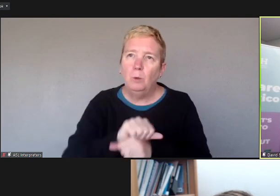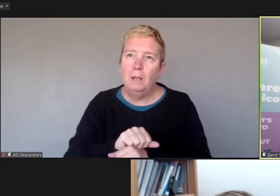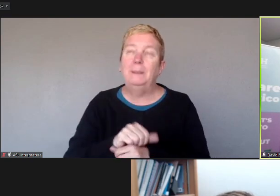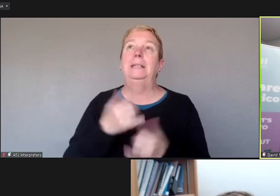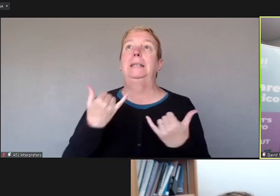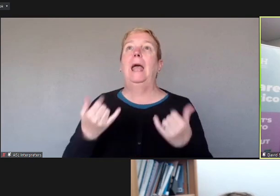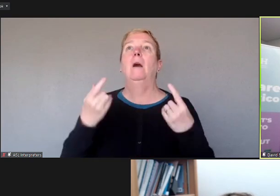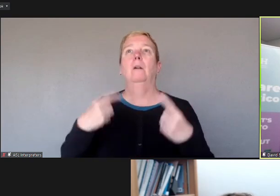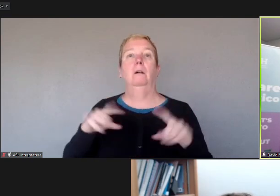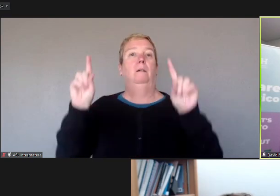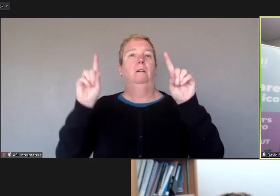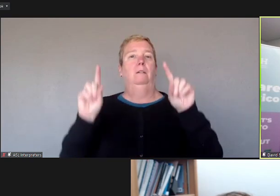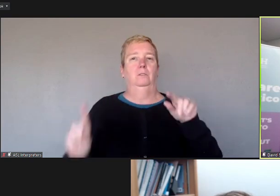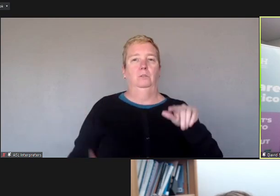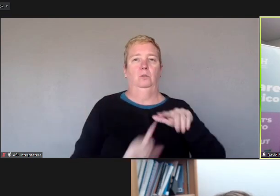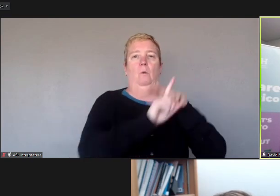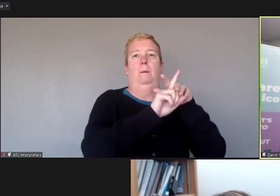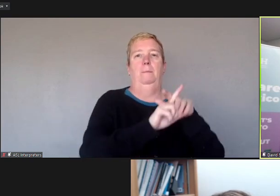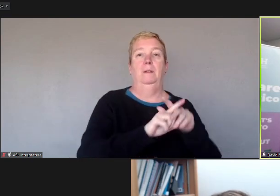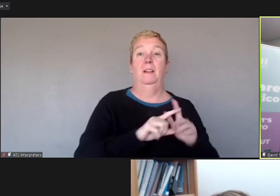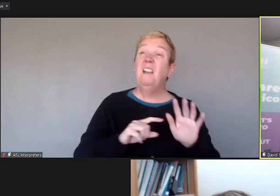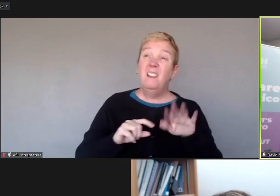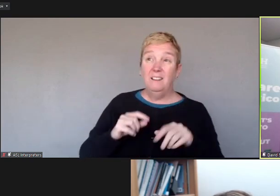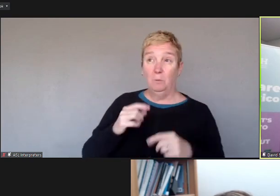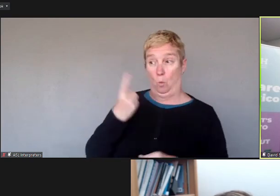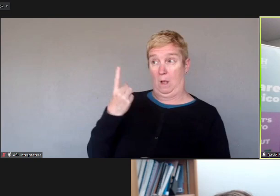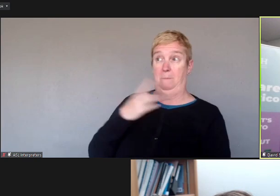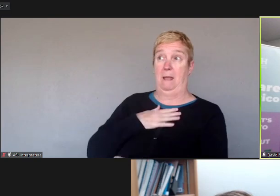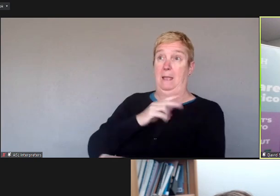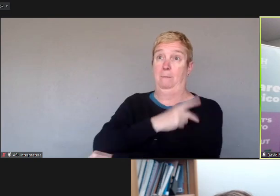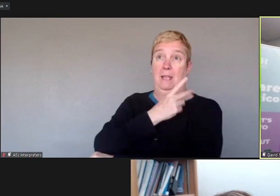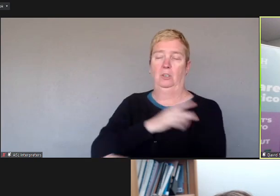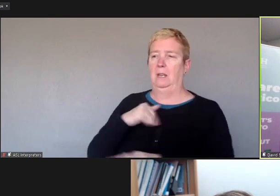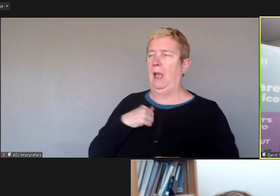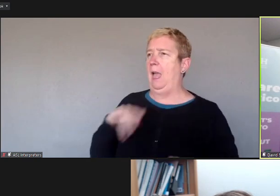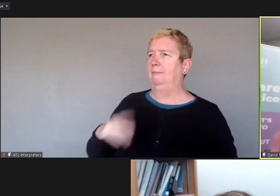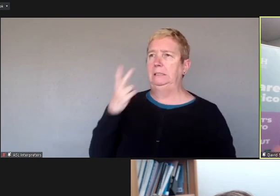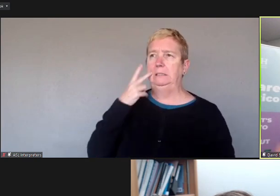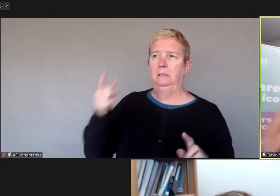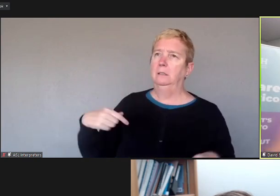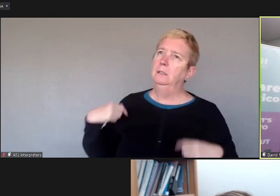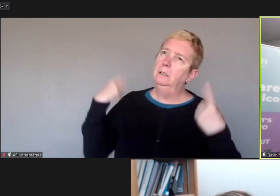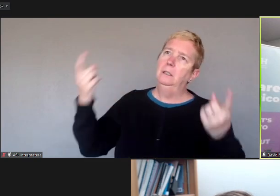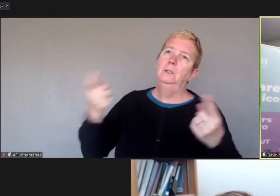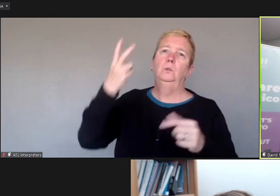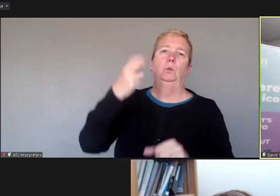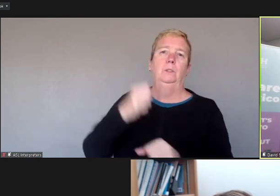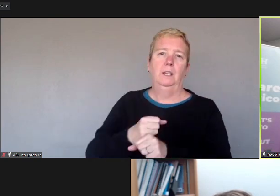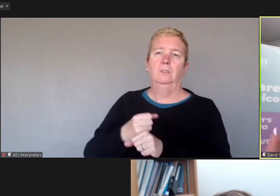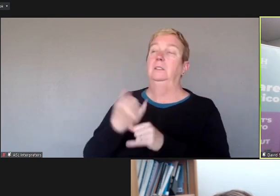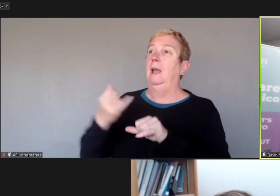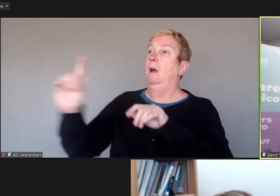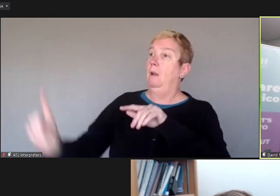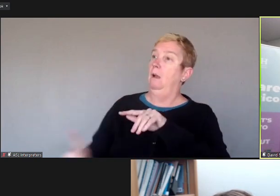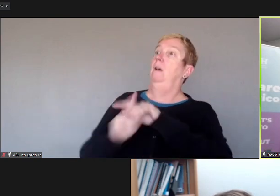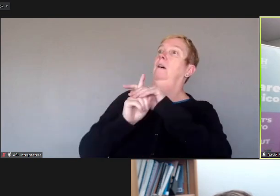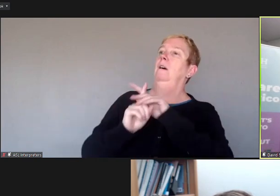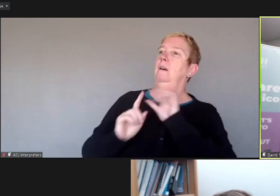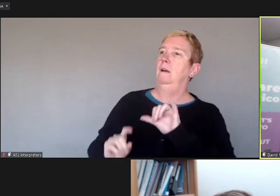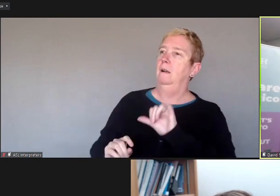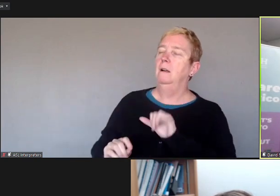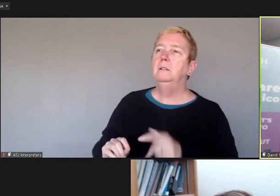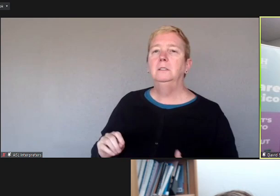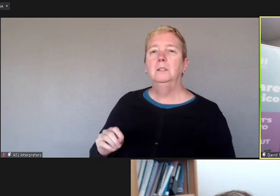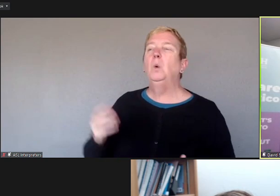on Monday that I hadn't seen in 2 years, and she's older and vulnerable and probably smart. We did a